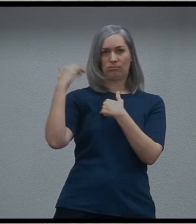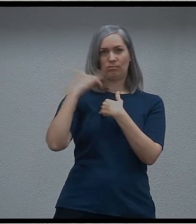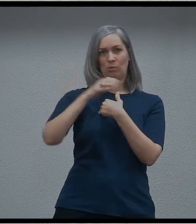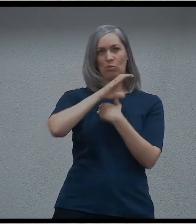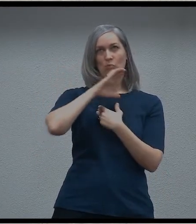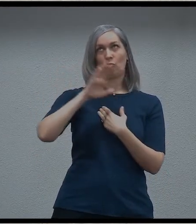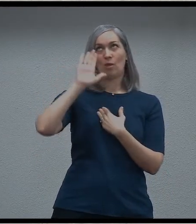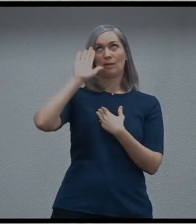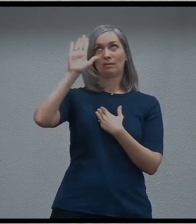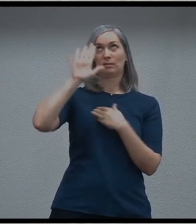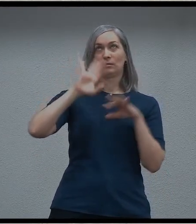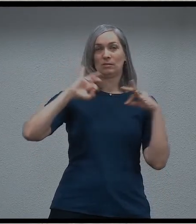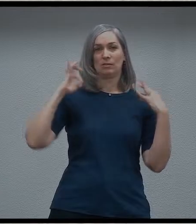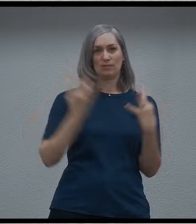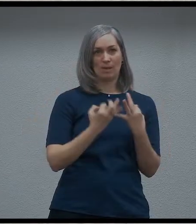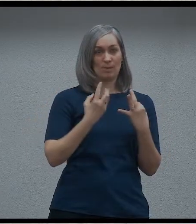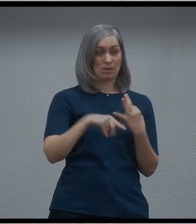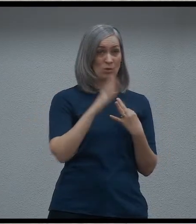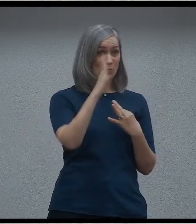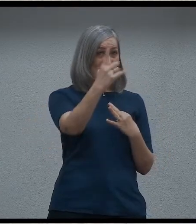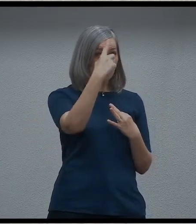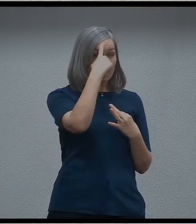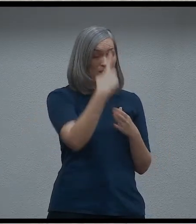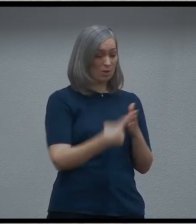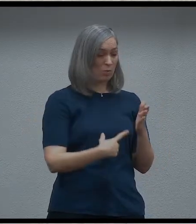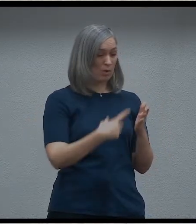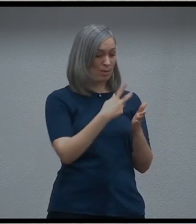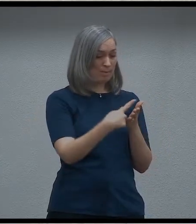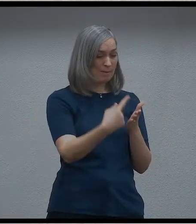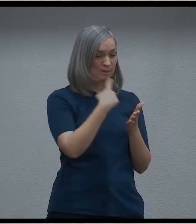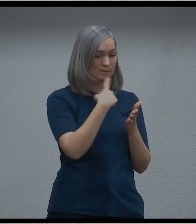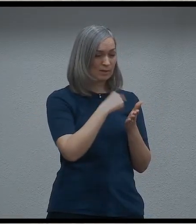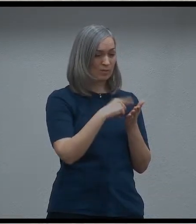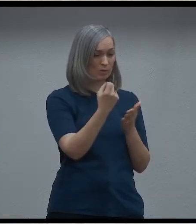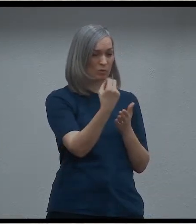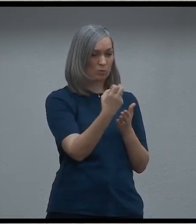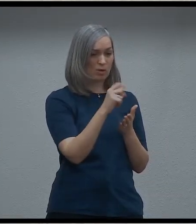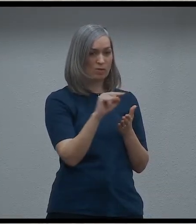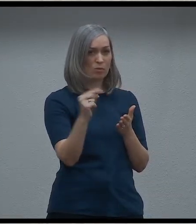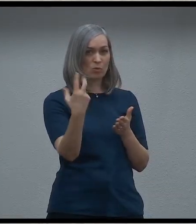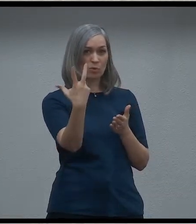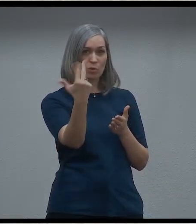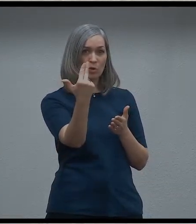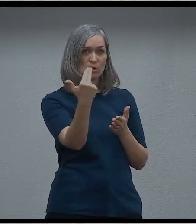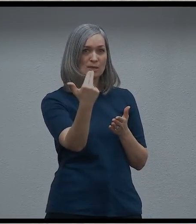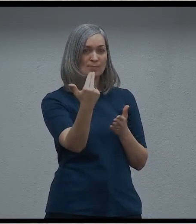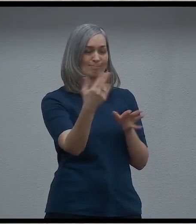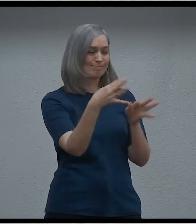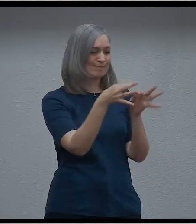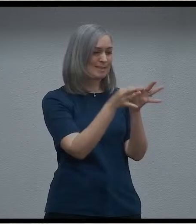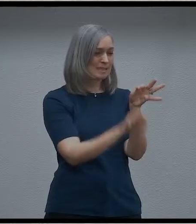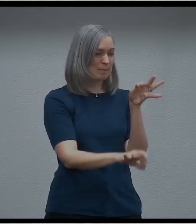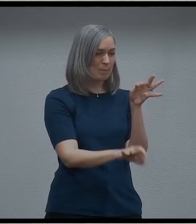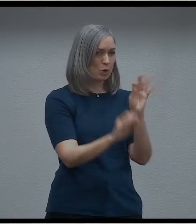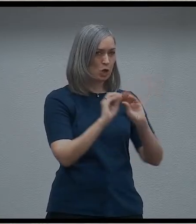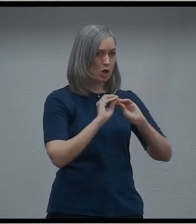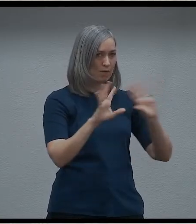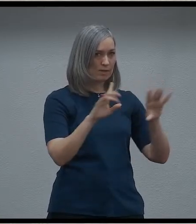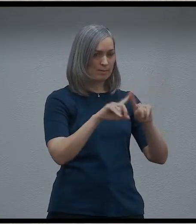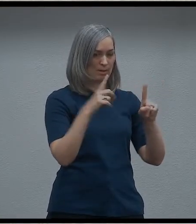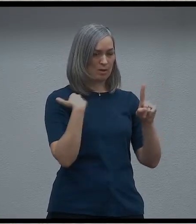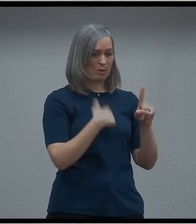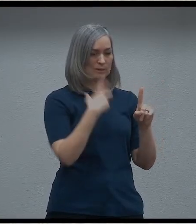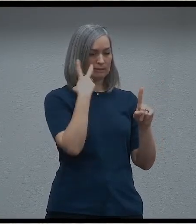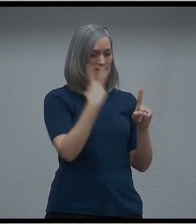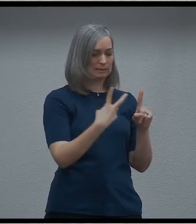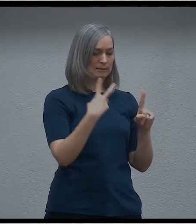Christ. You would think that what Paul is saying in verses 12 through 13 are a no-brainer, yet we see